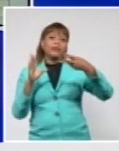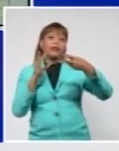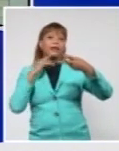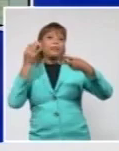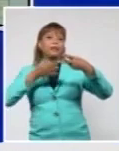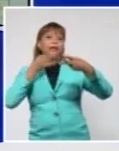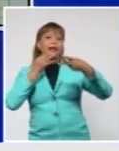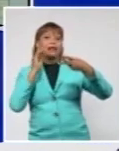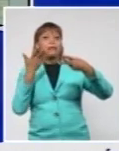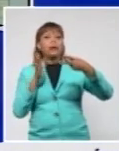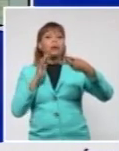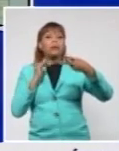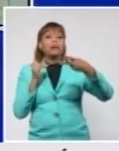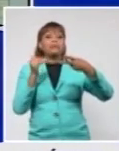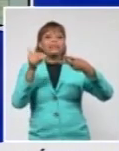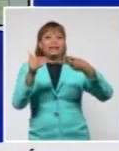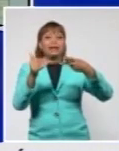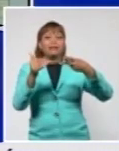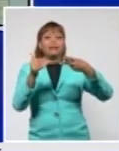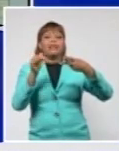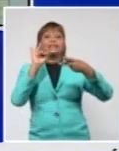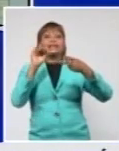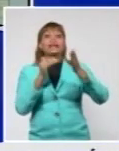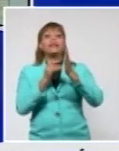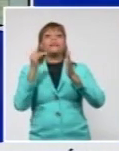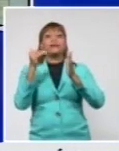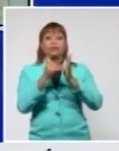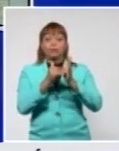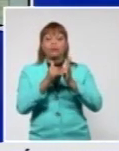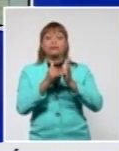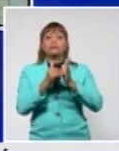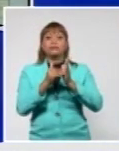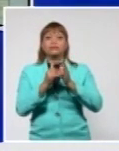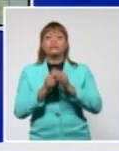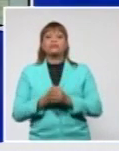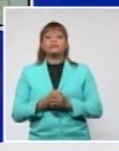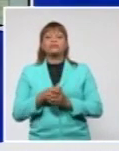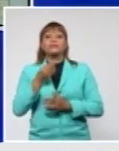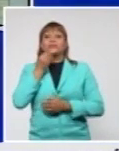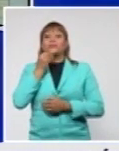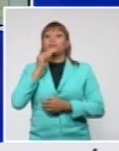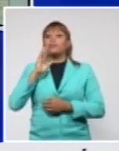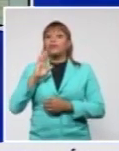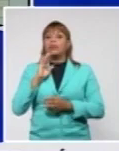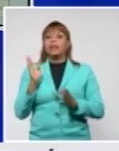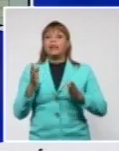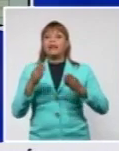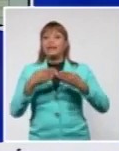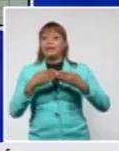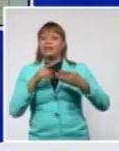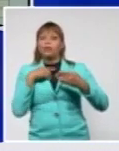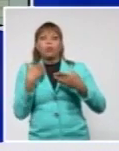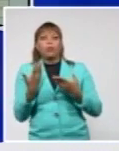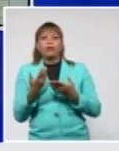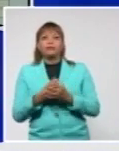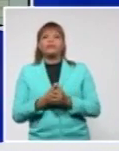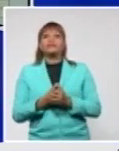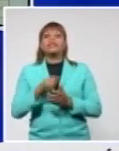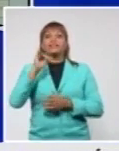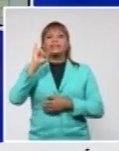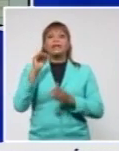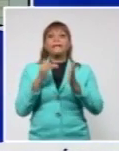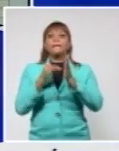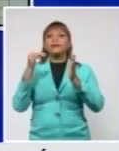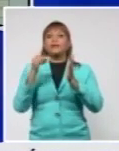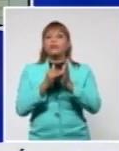107,416 deaths. Brazil follows with over 5,056,000 cases and